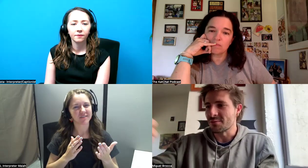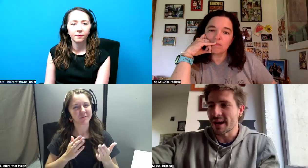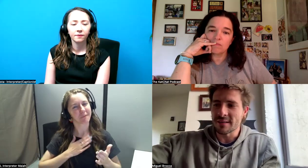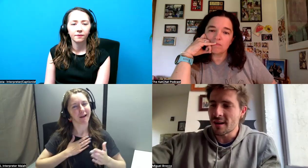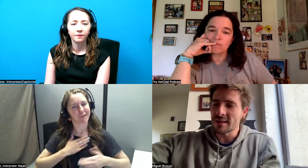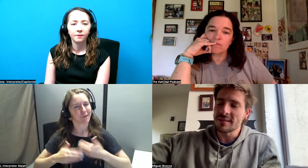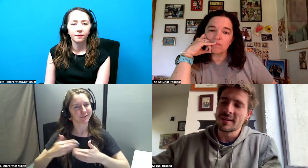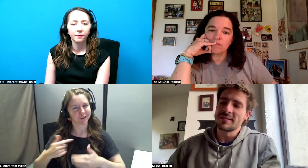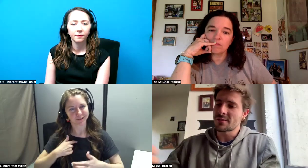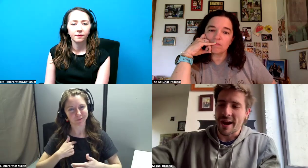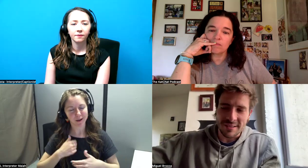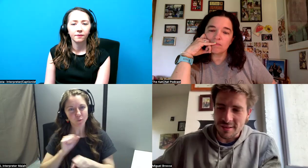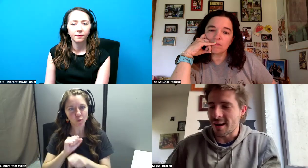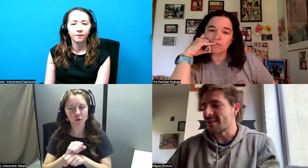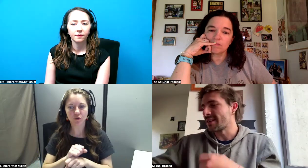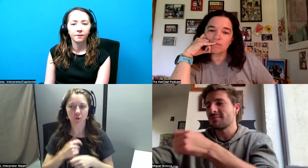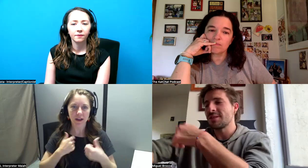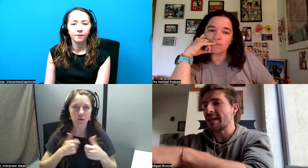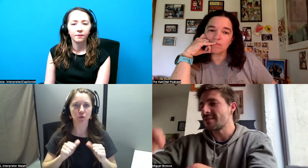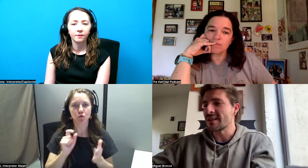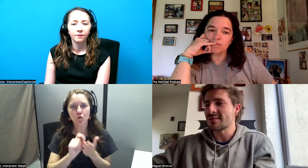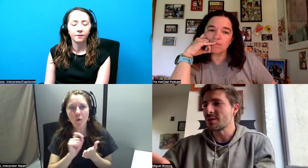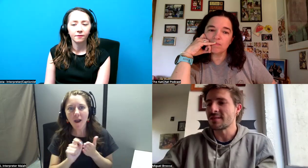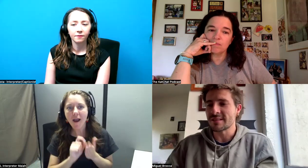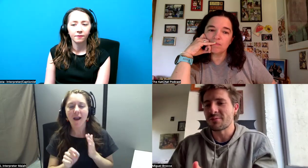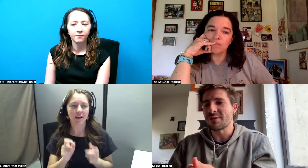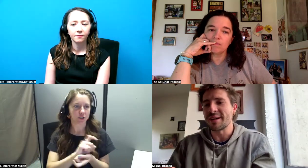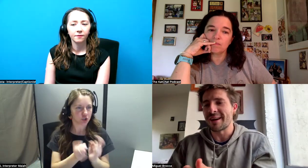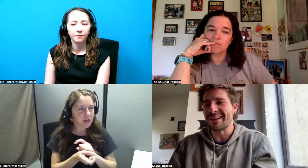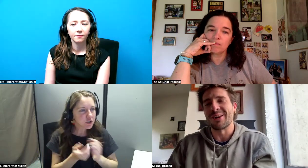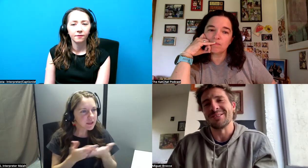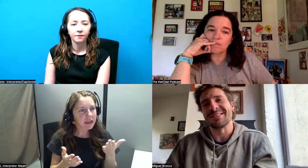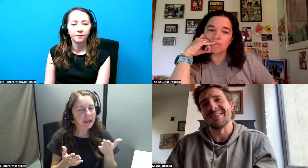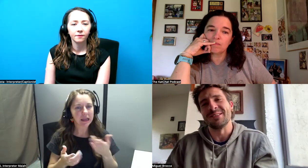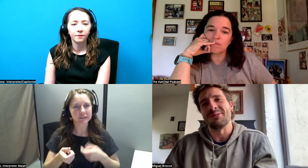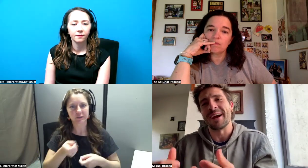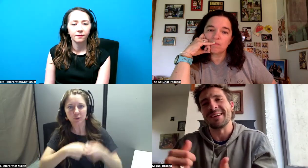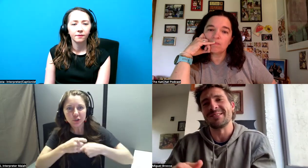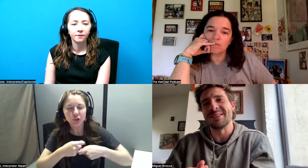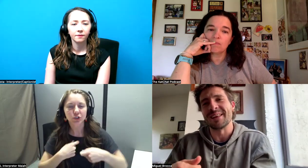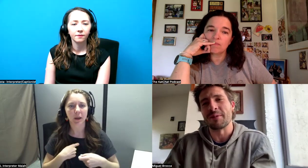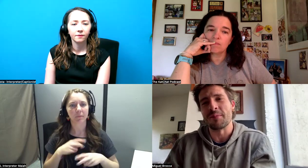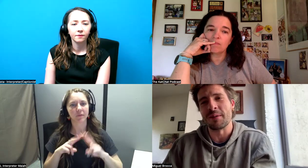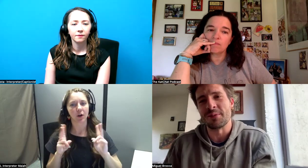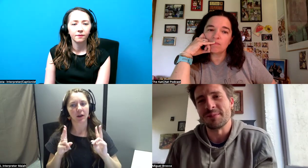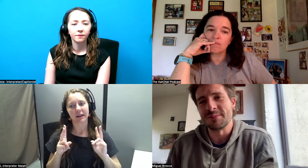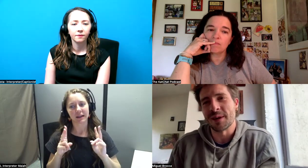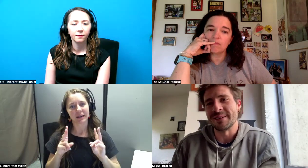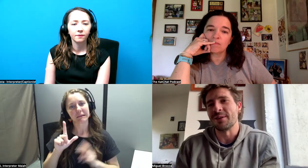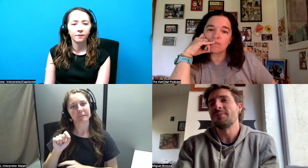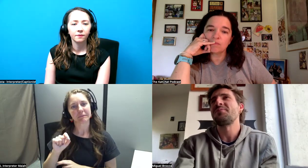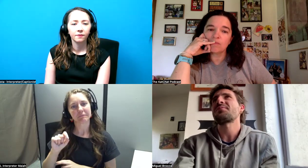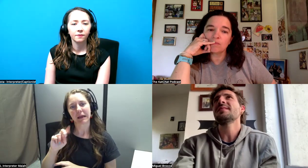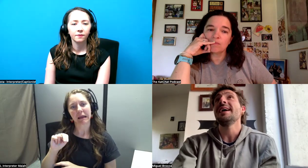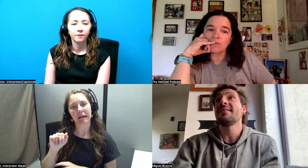try to write a lot, scratch a lot, like change things, switch things. I'm very analogic in a way. I still need like my paper and pen,